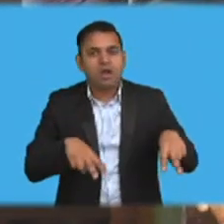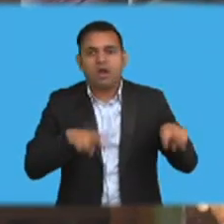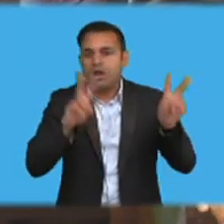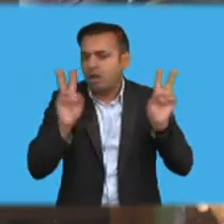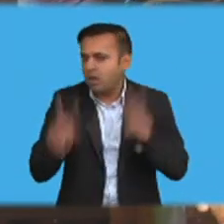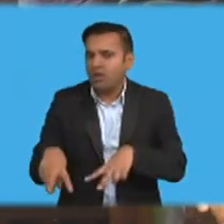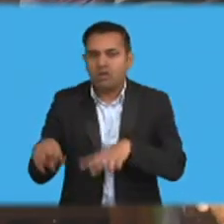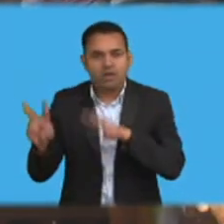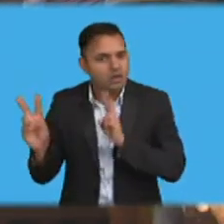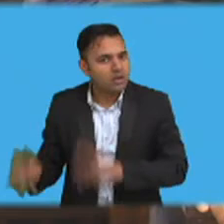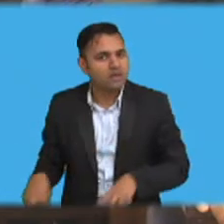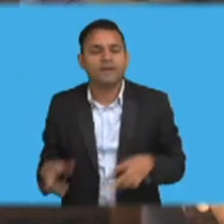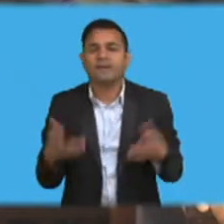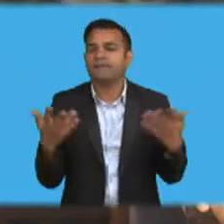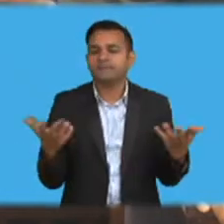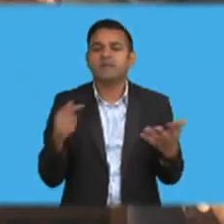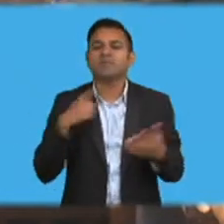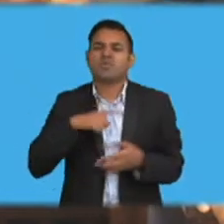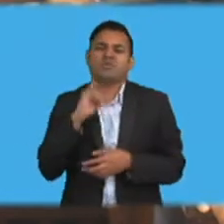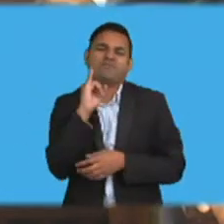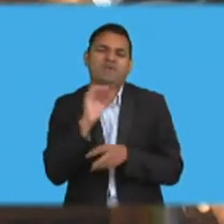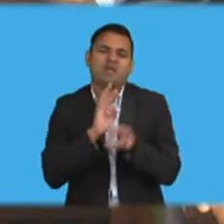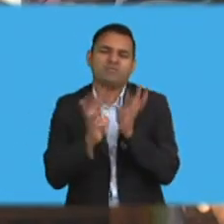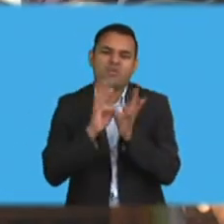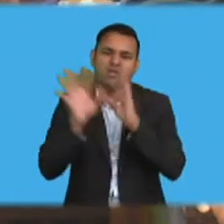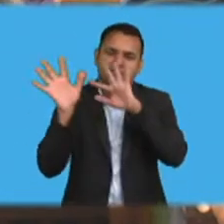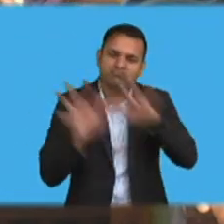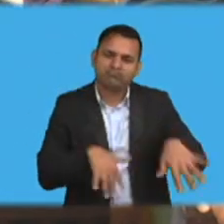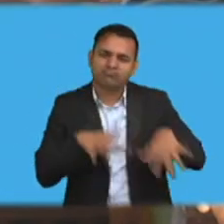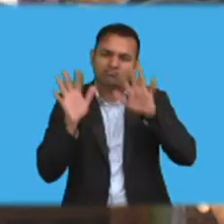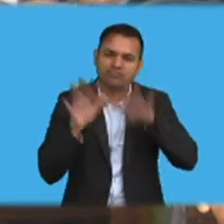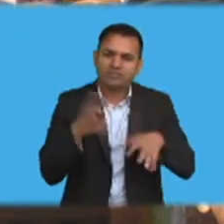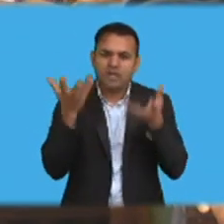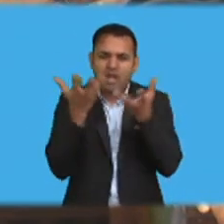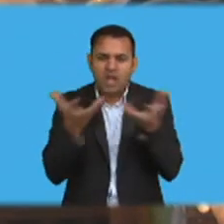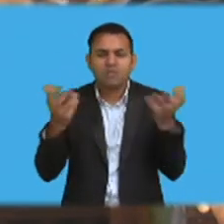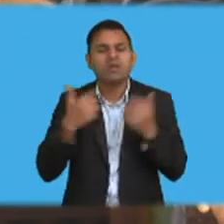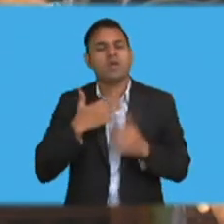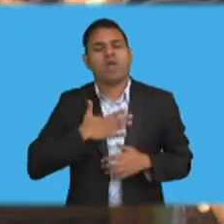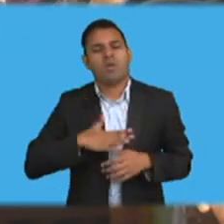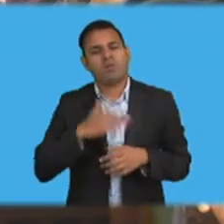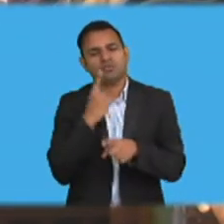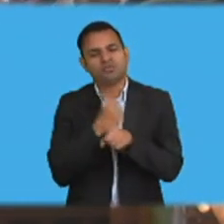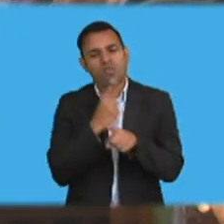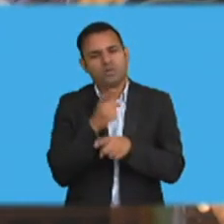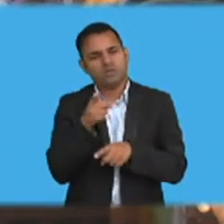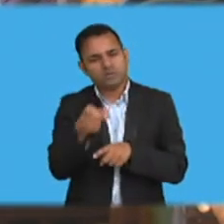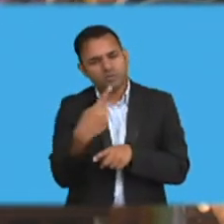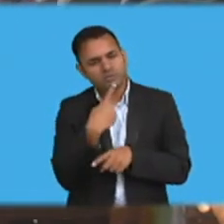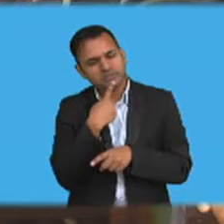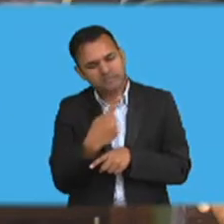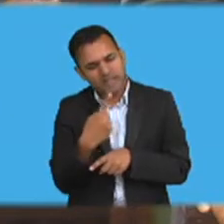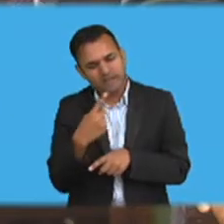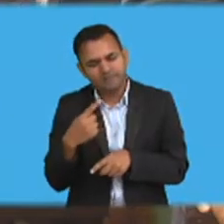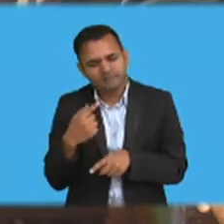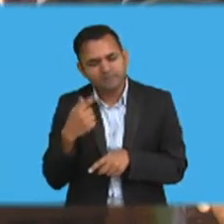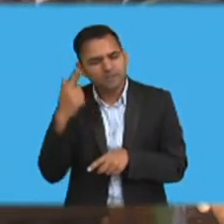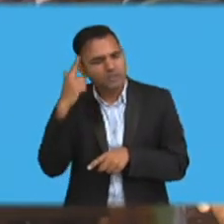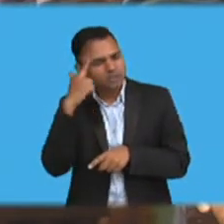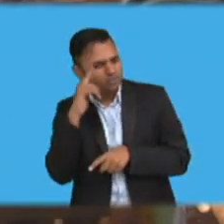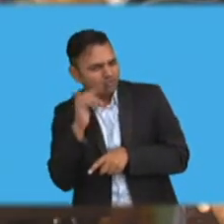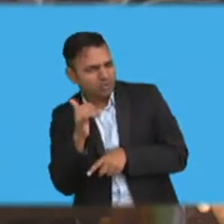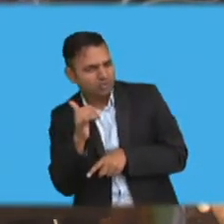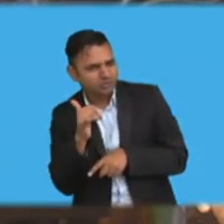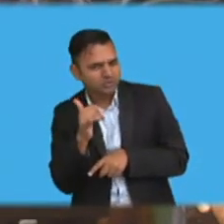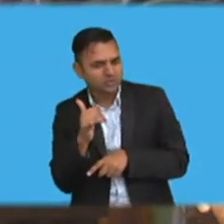Madam Speaker, I would also like to comment on the suggestion made by the Honorable Ambulitavu on his release to give parachutes